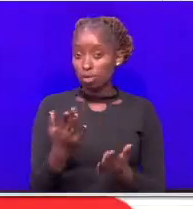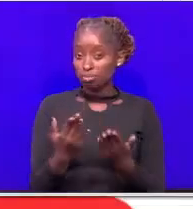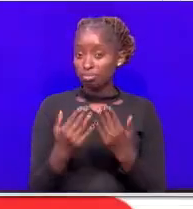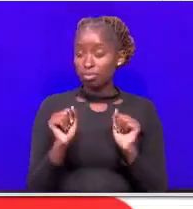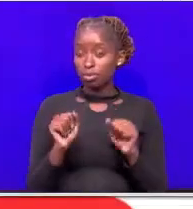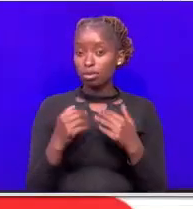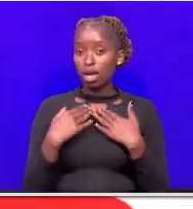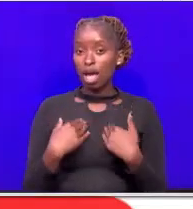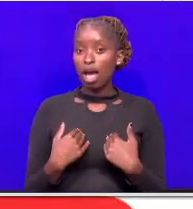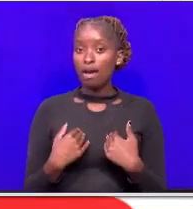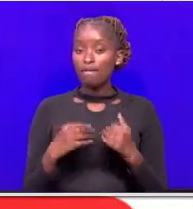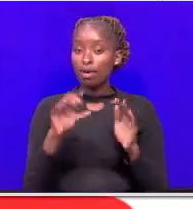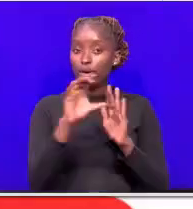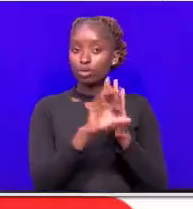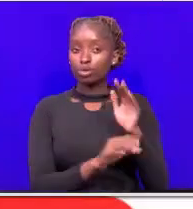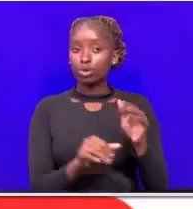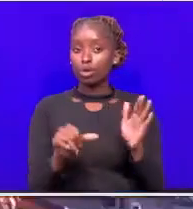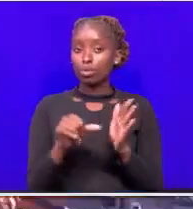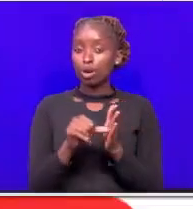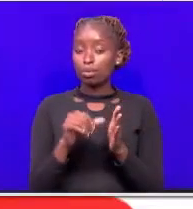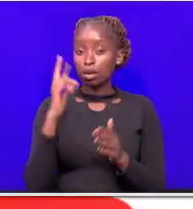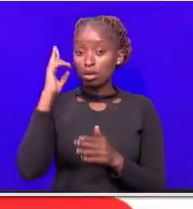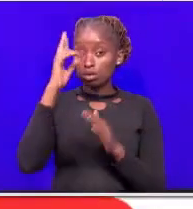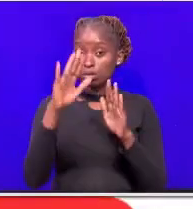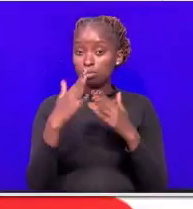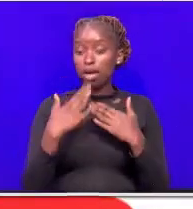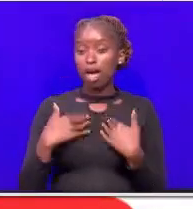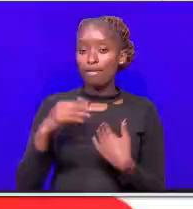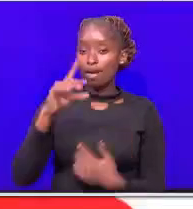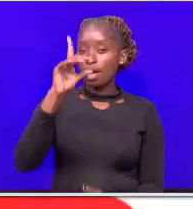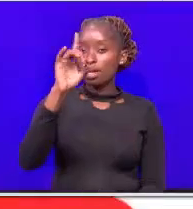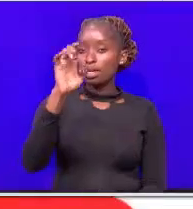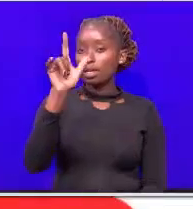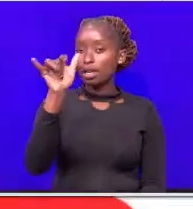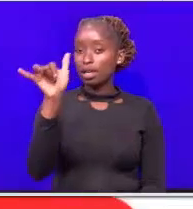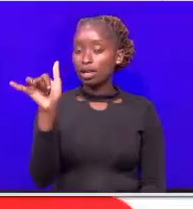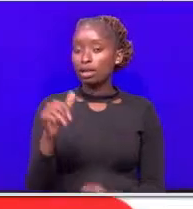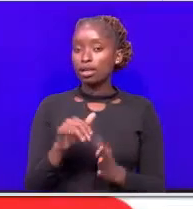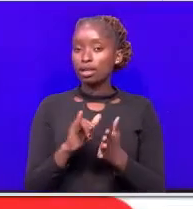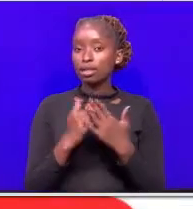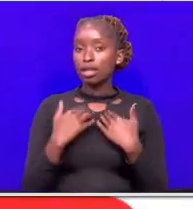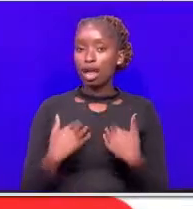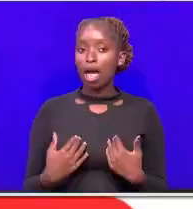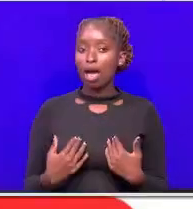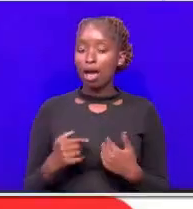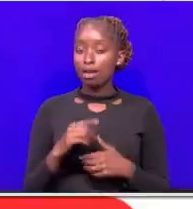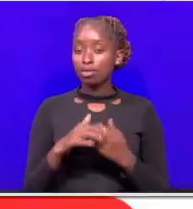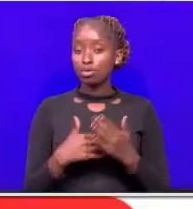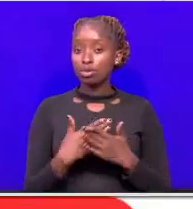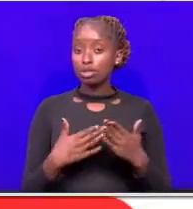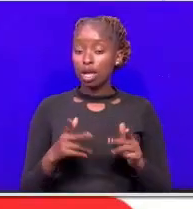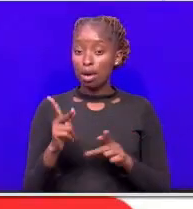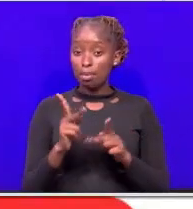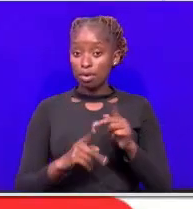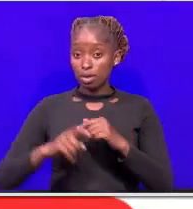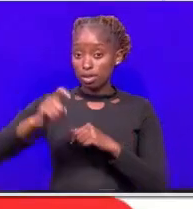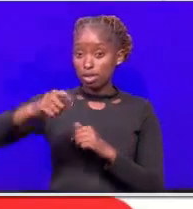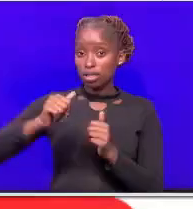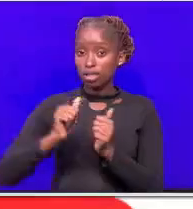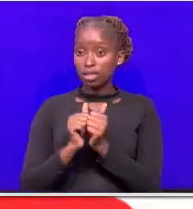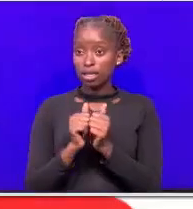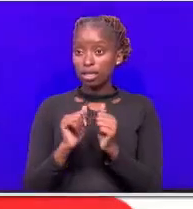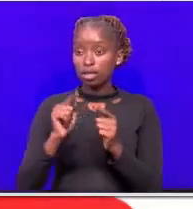impending constitutional crisis due to the delay in the delimitation of boundaries, a process required every 10 to 12